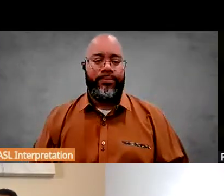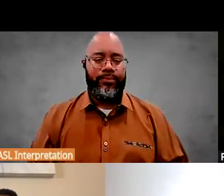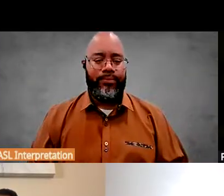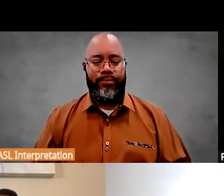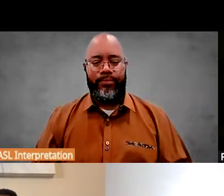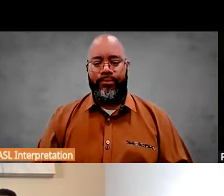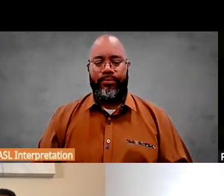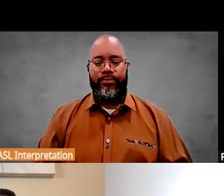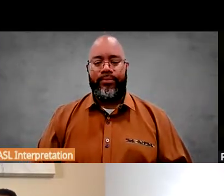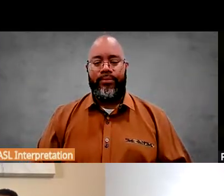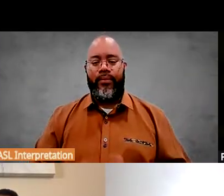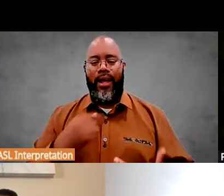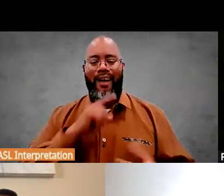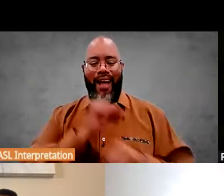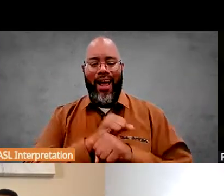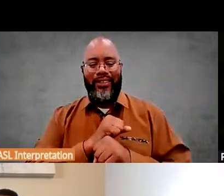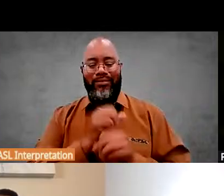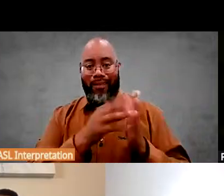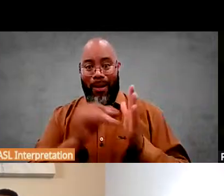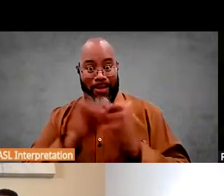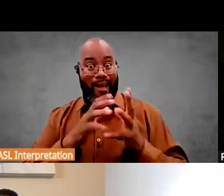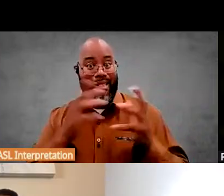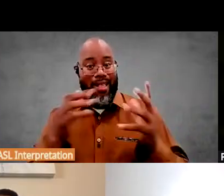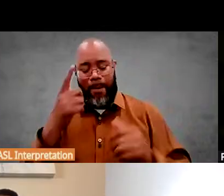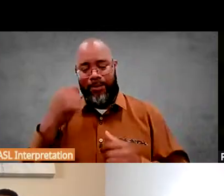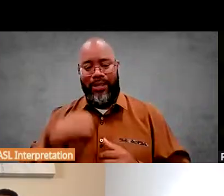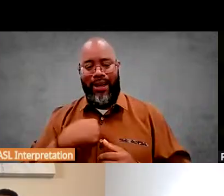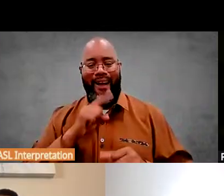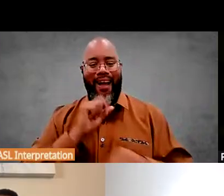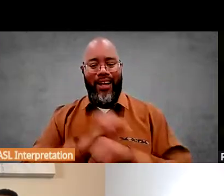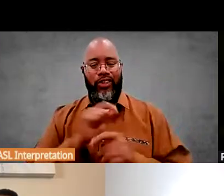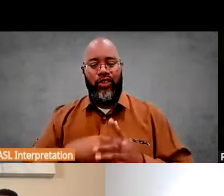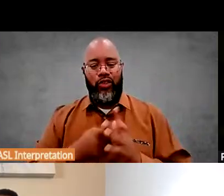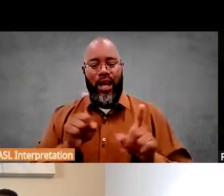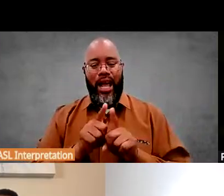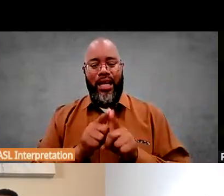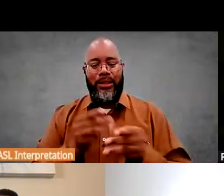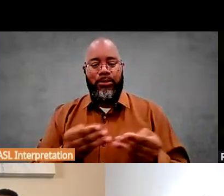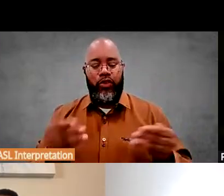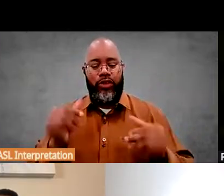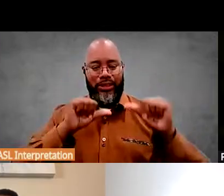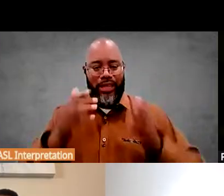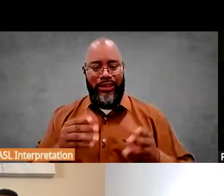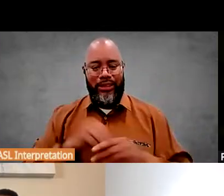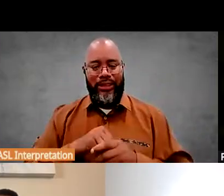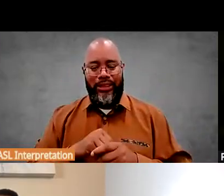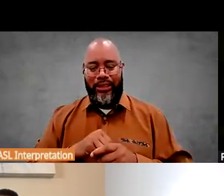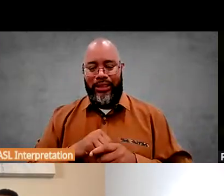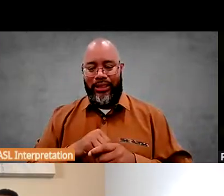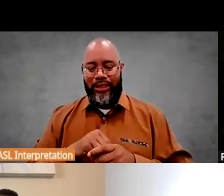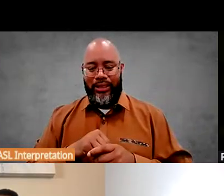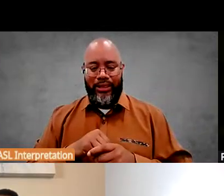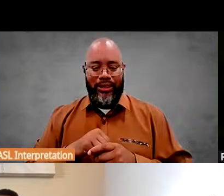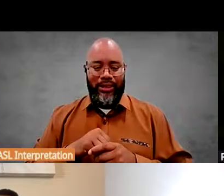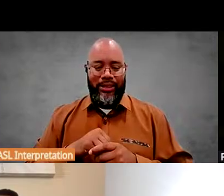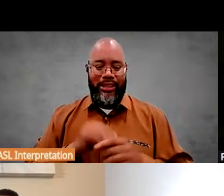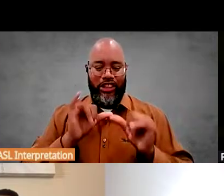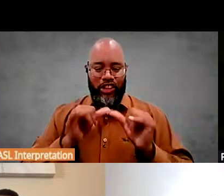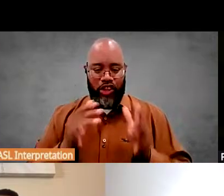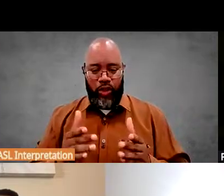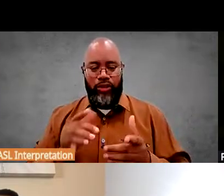and I actually echo that a lot. So I actually started as a material scientist and engineer who turned into a neuromorphic